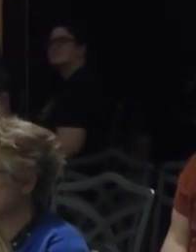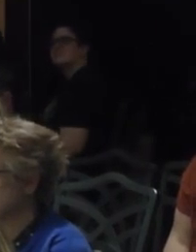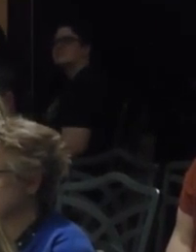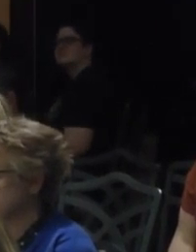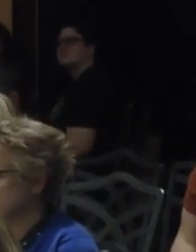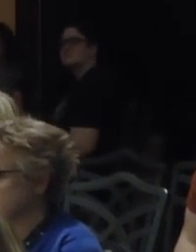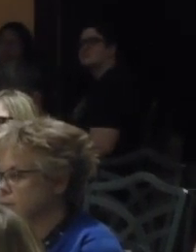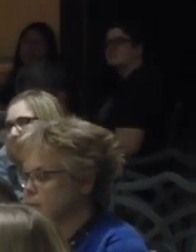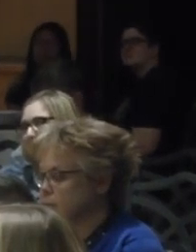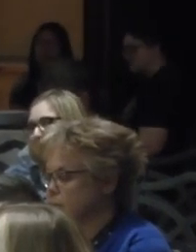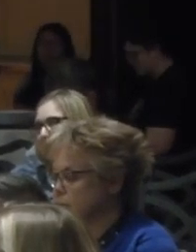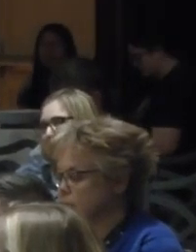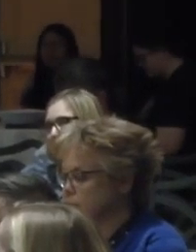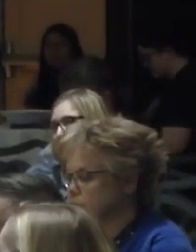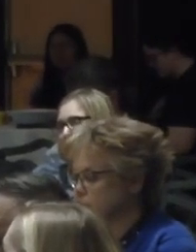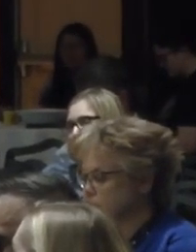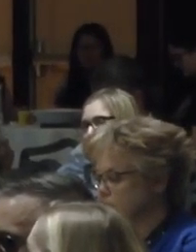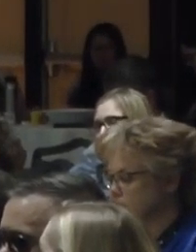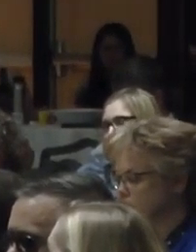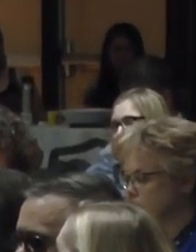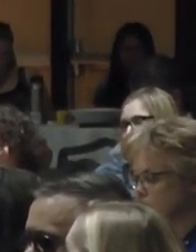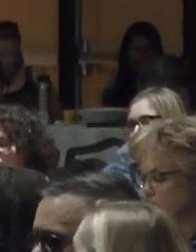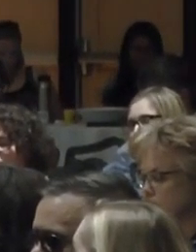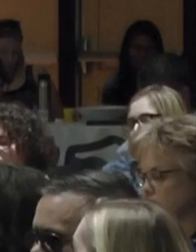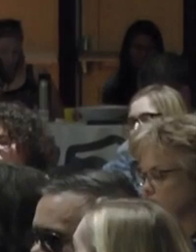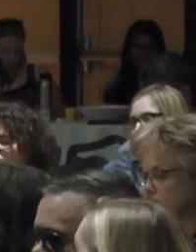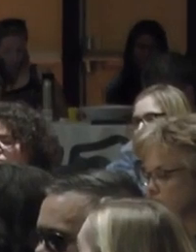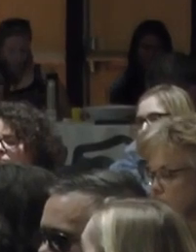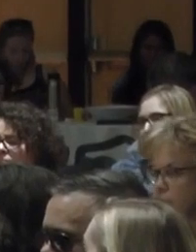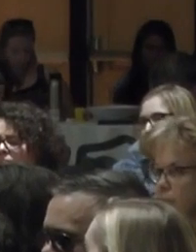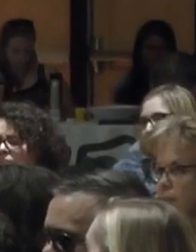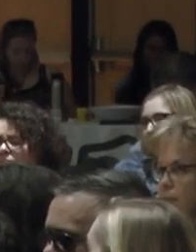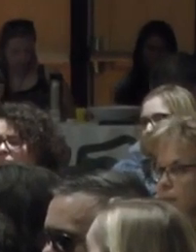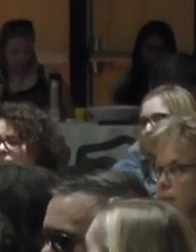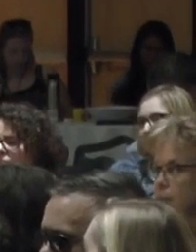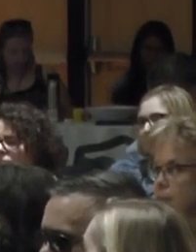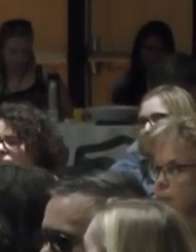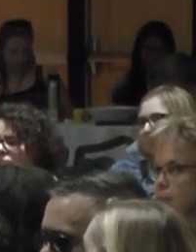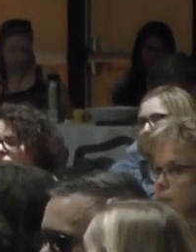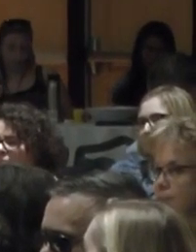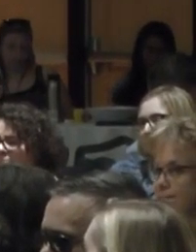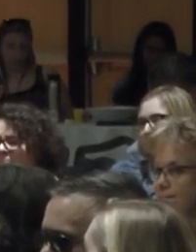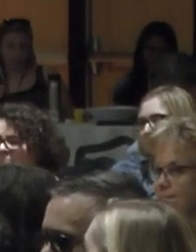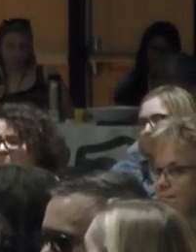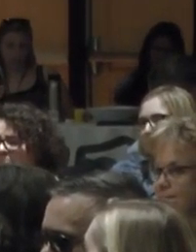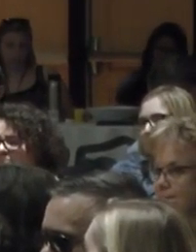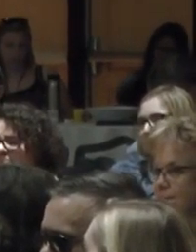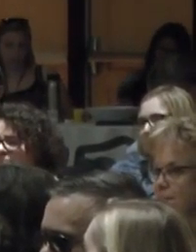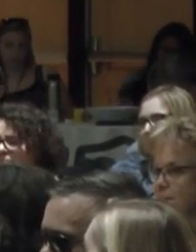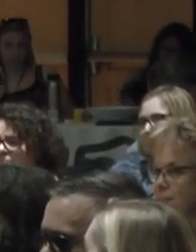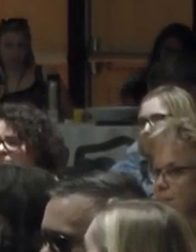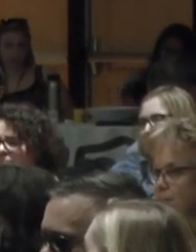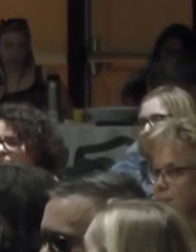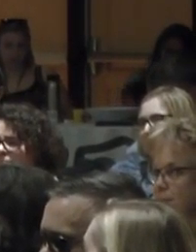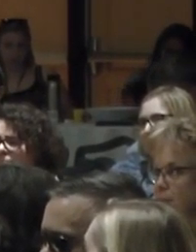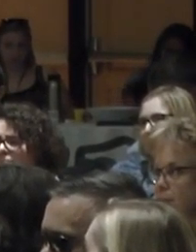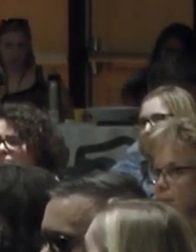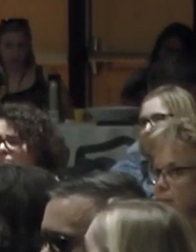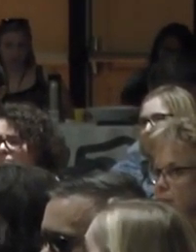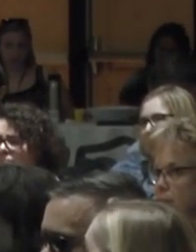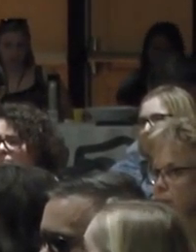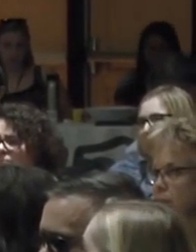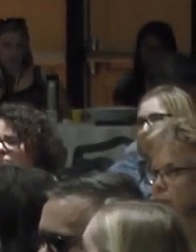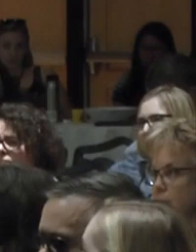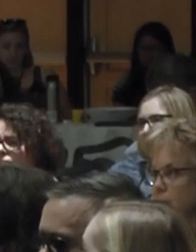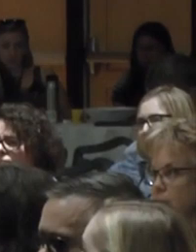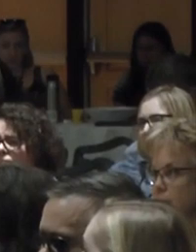got them together in a group, right? We have several groups, but they're not getting along very well. Do you have any recommendations